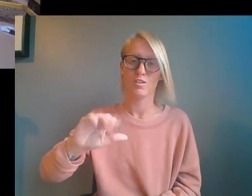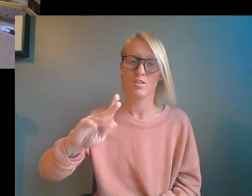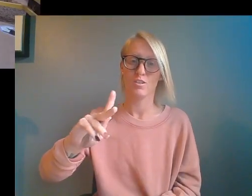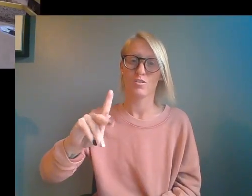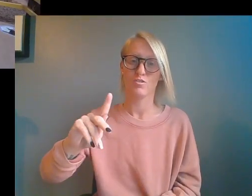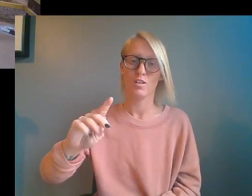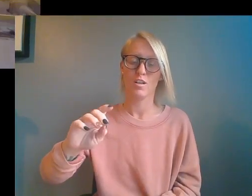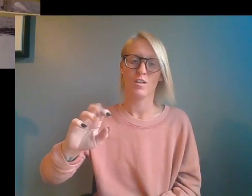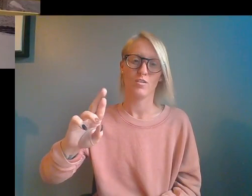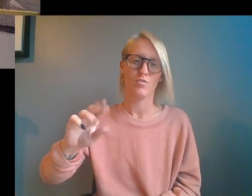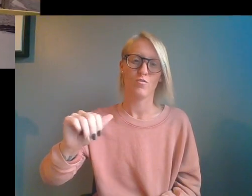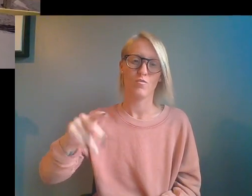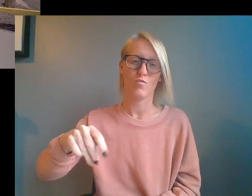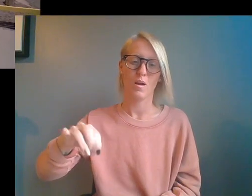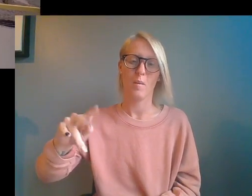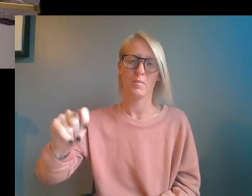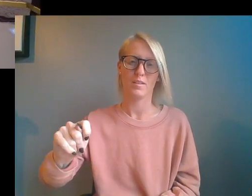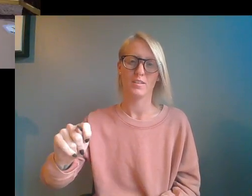in Arizona.